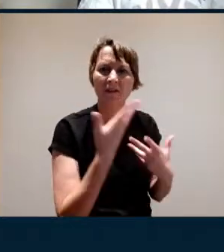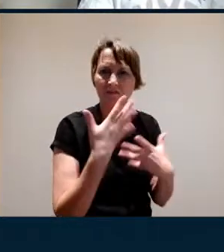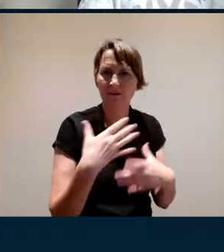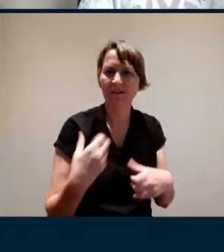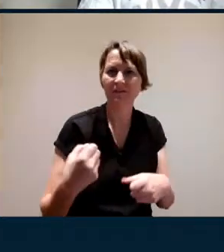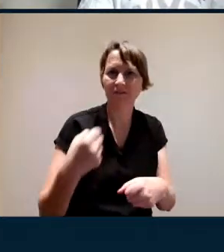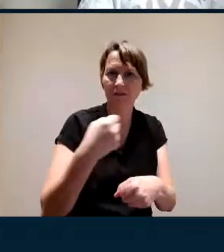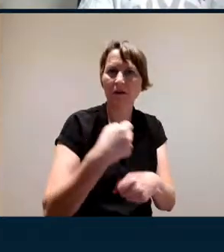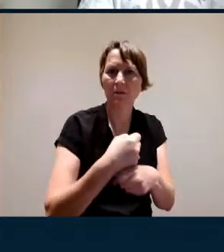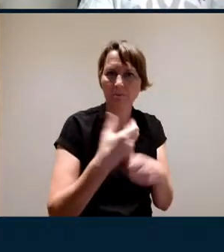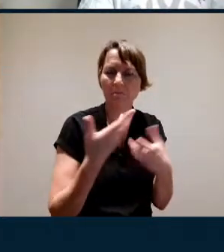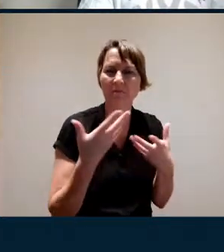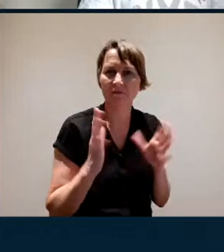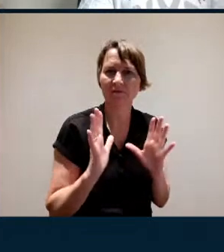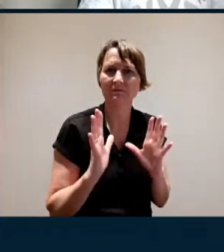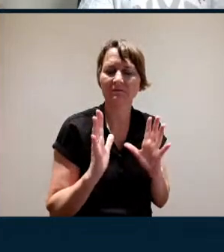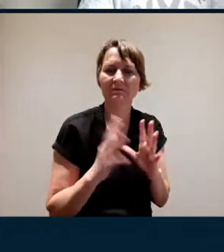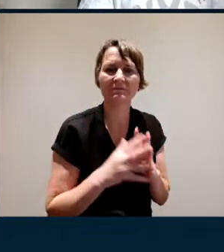created.